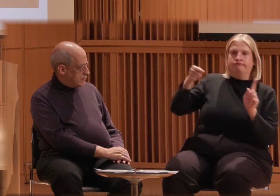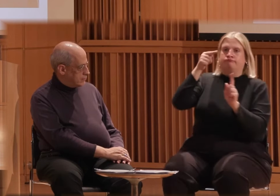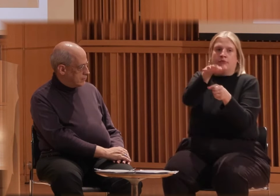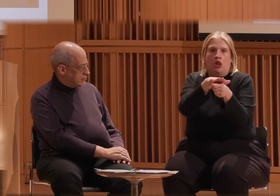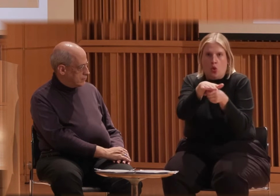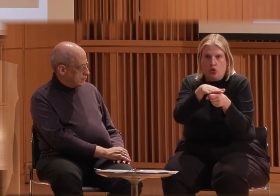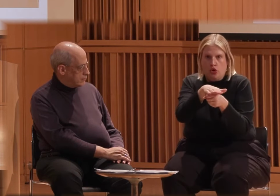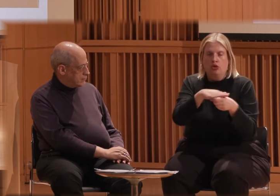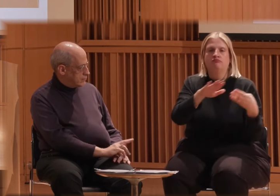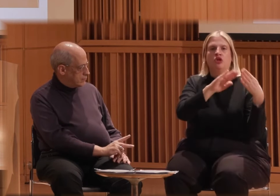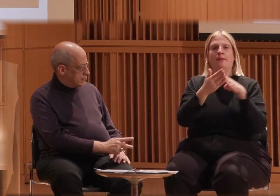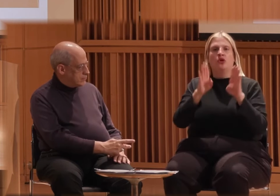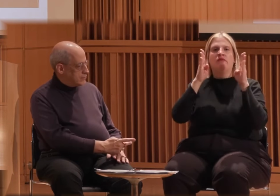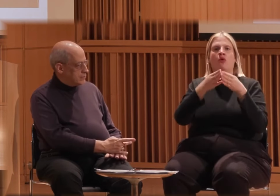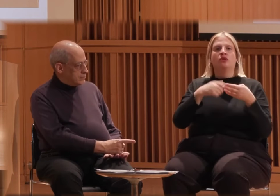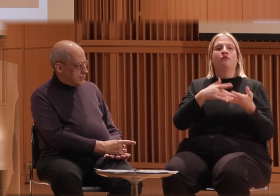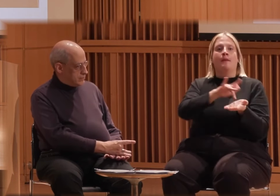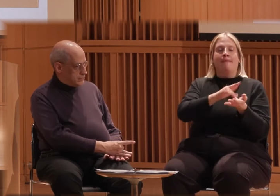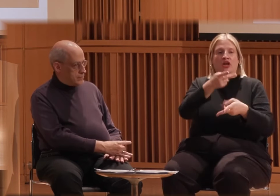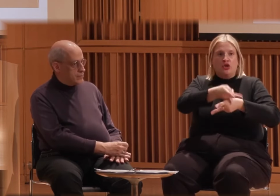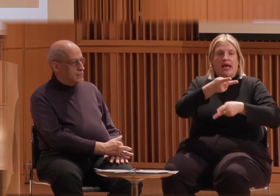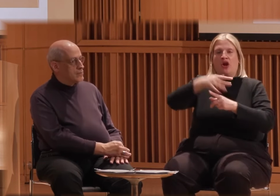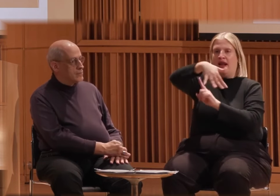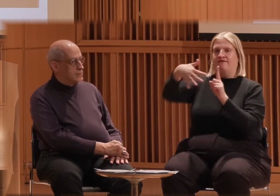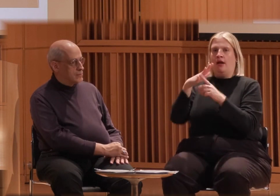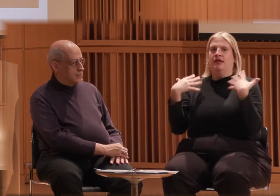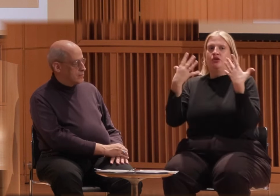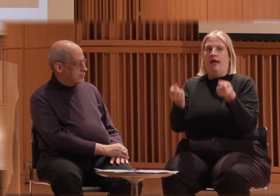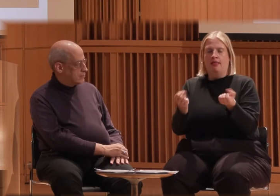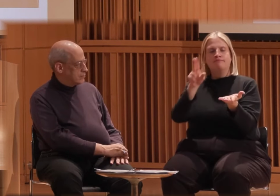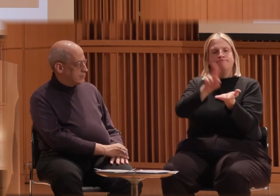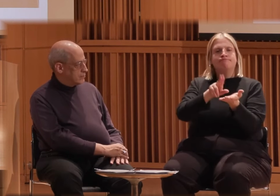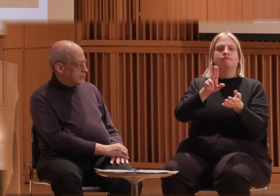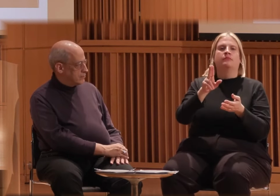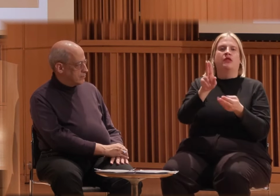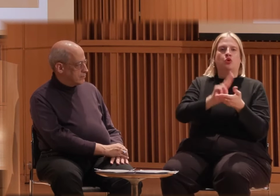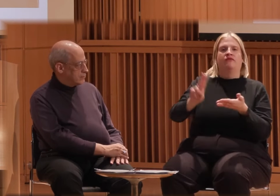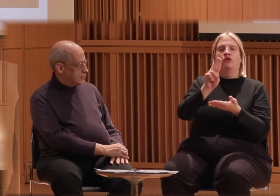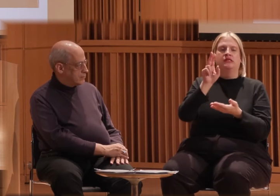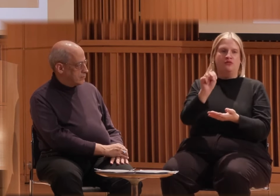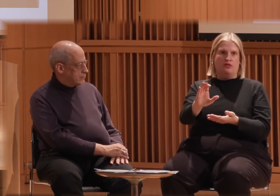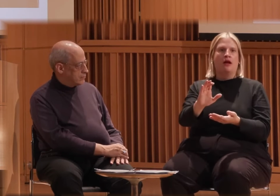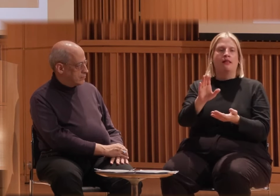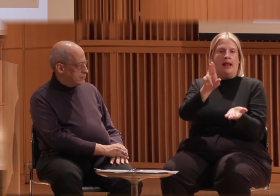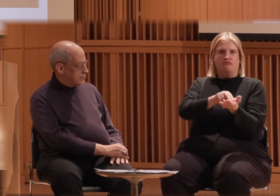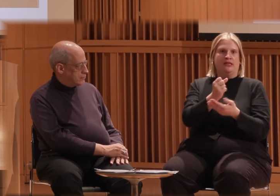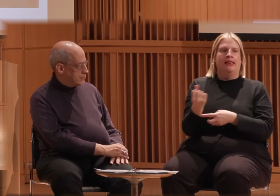Community Battles for Medical Care and Environmental Health, published by the University of North Carolina Press last